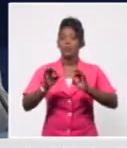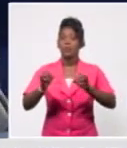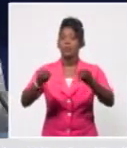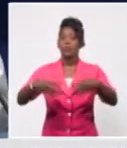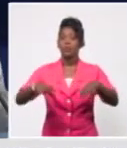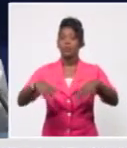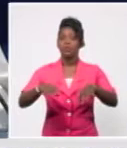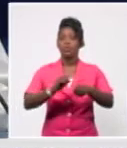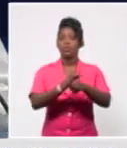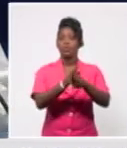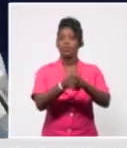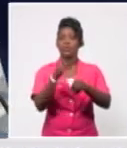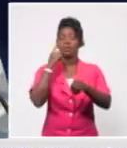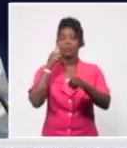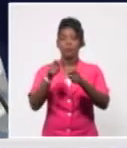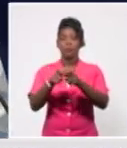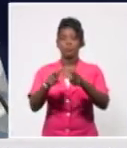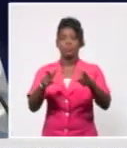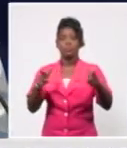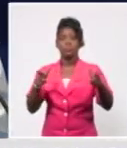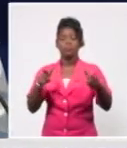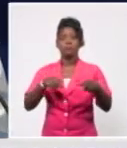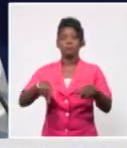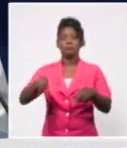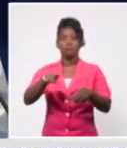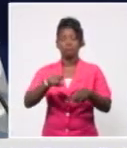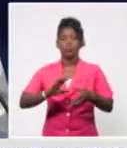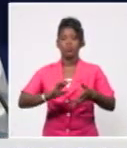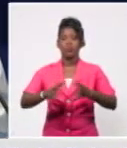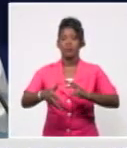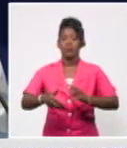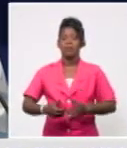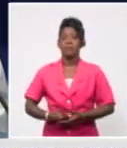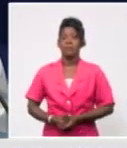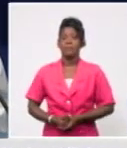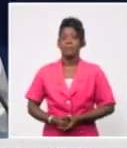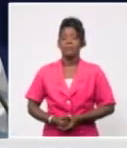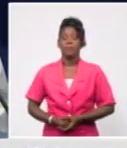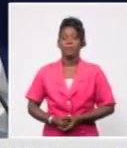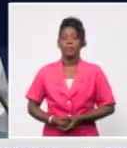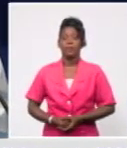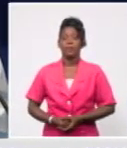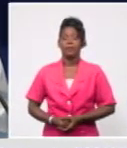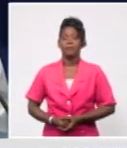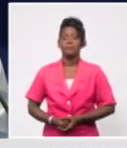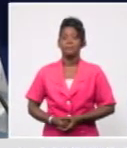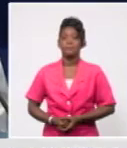each from San Miguel, Marianao, La Lisa,